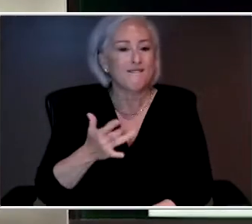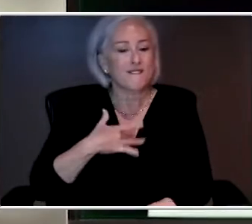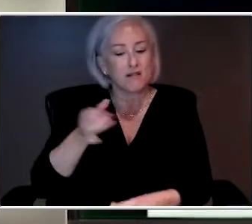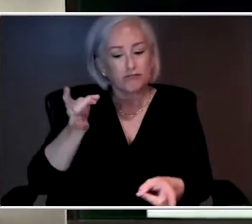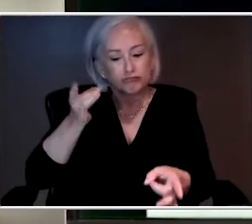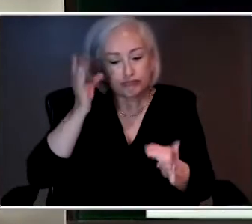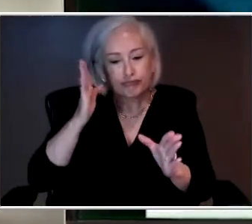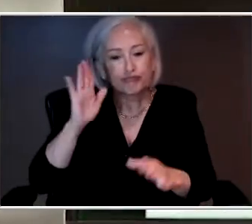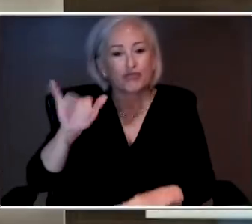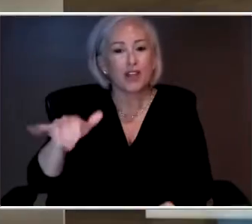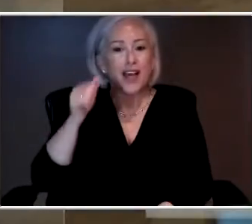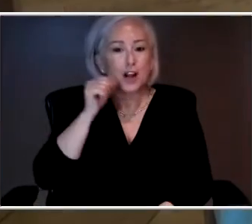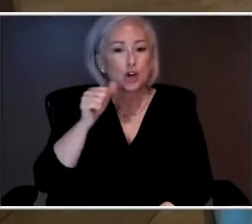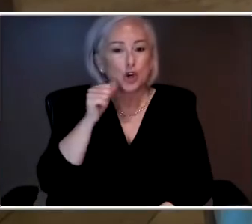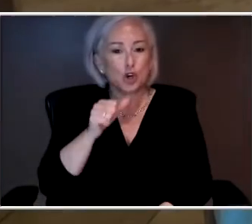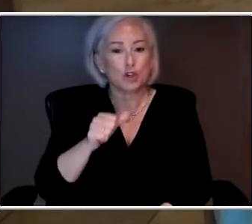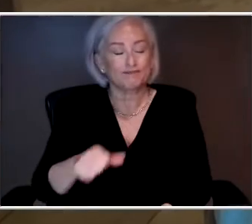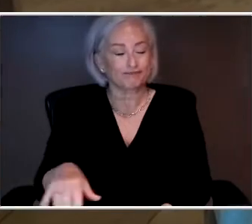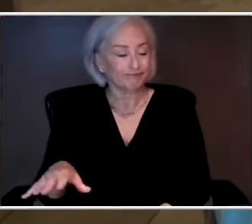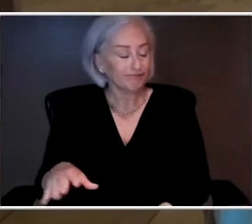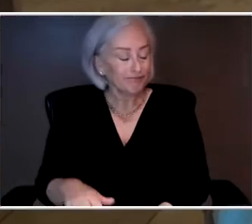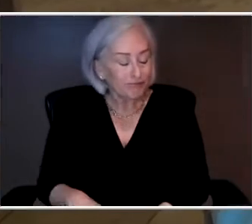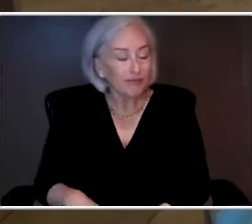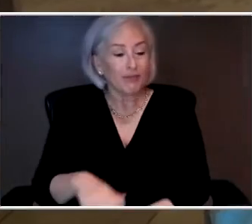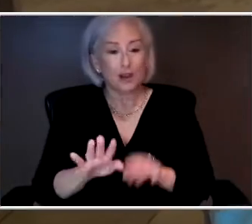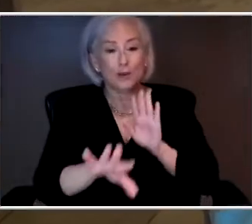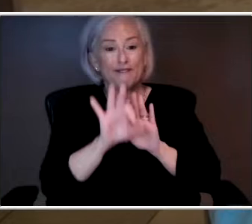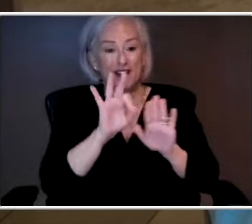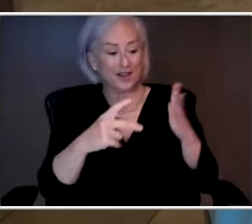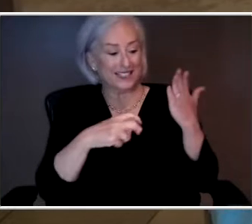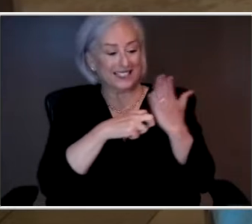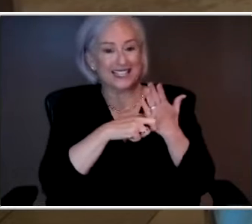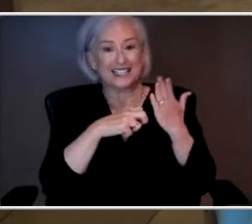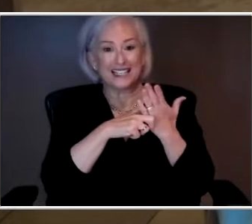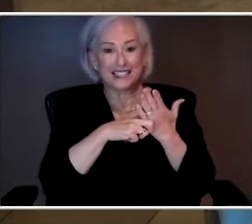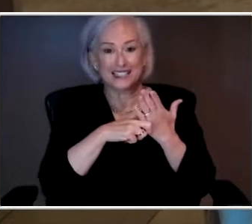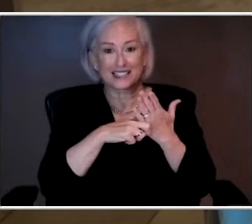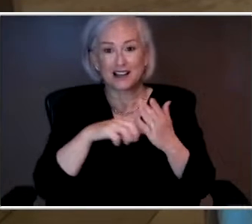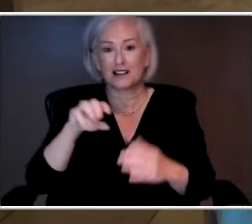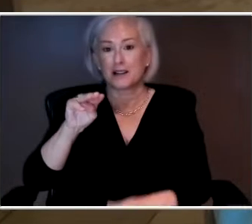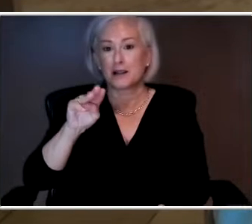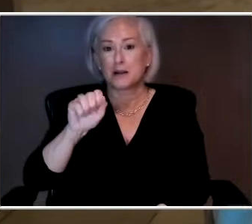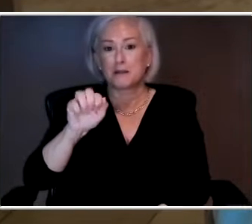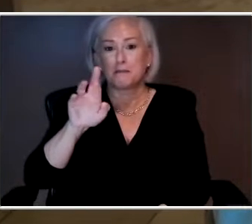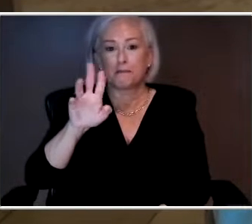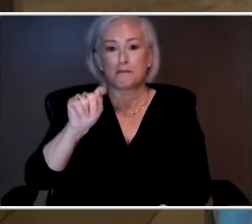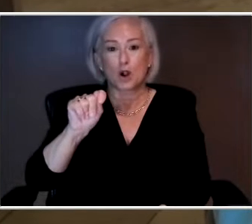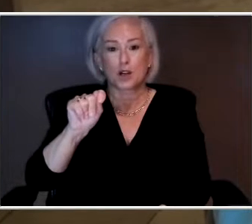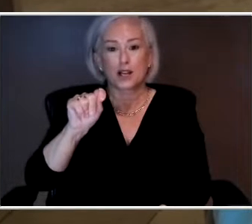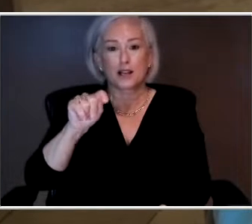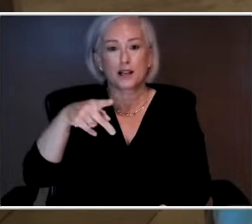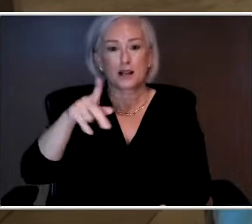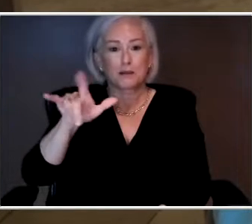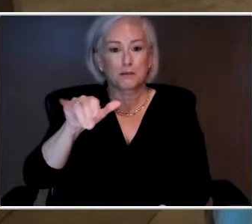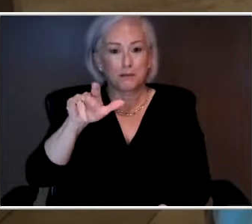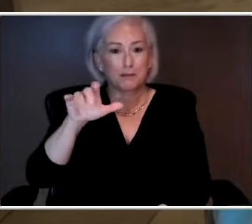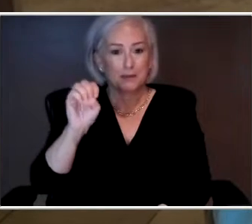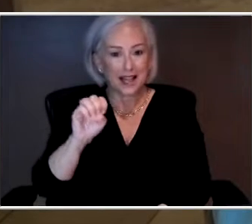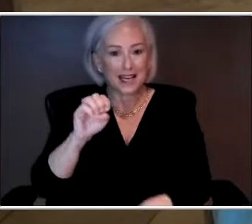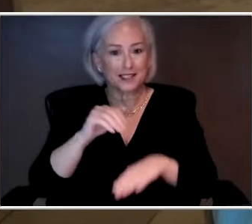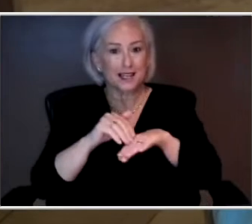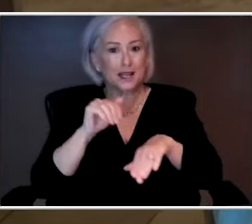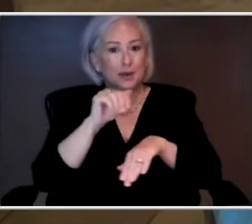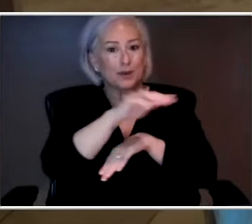on Marketplace, and we thought it was from a mutual friend, and we ended up sending him money, but he never sent